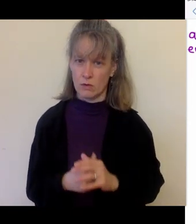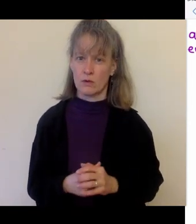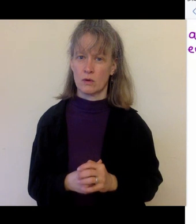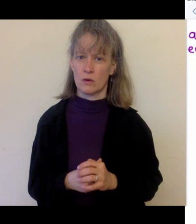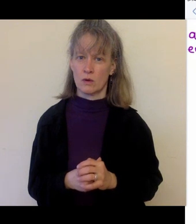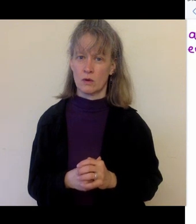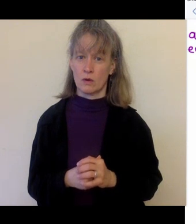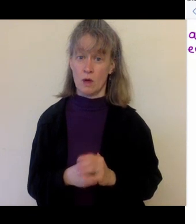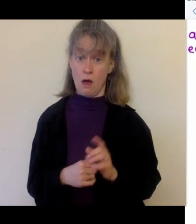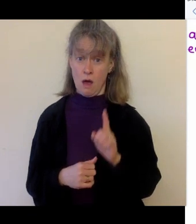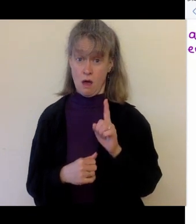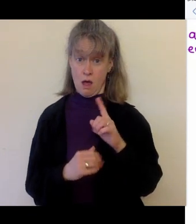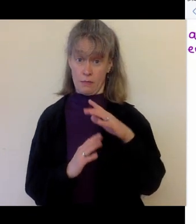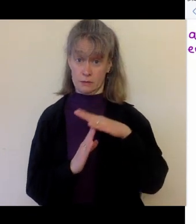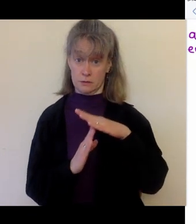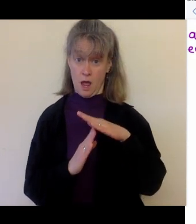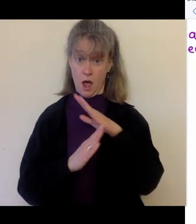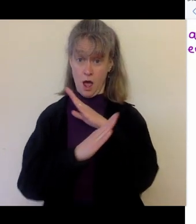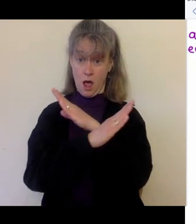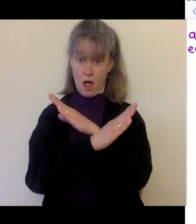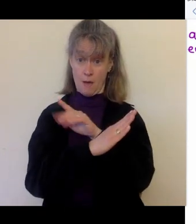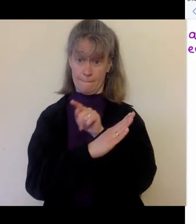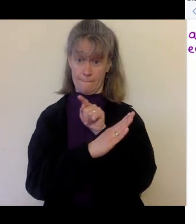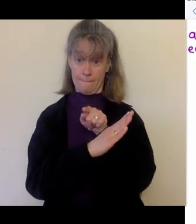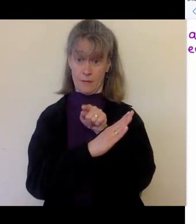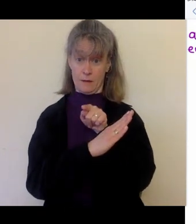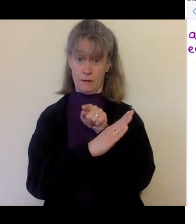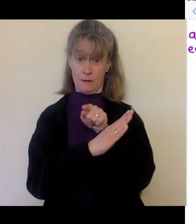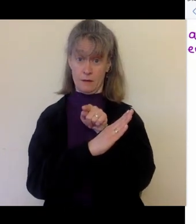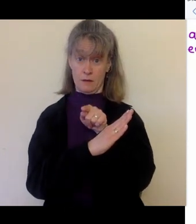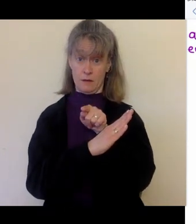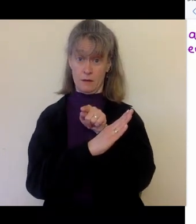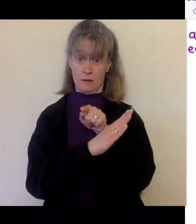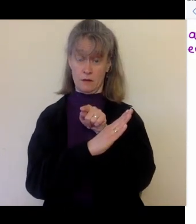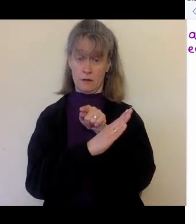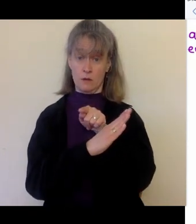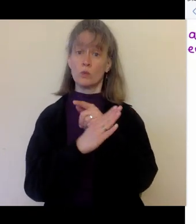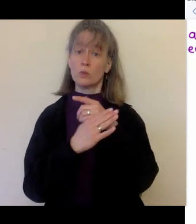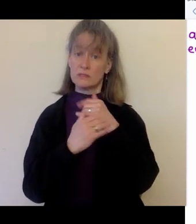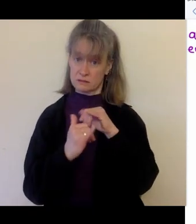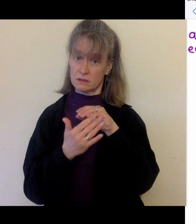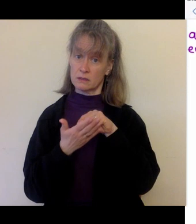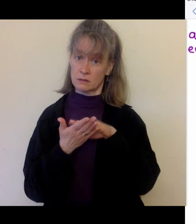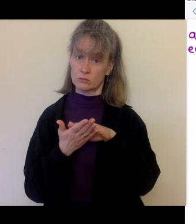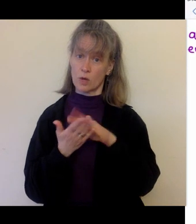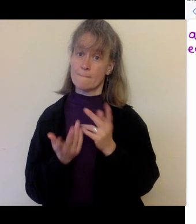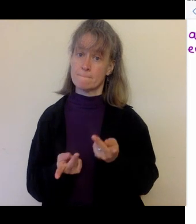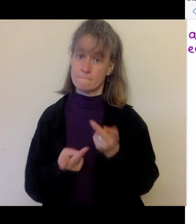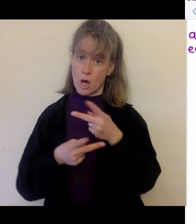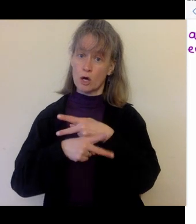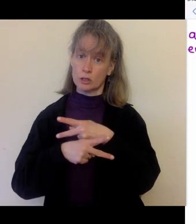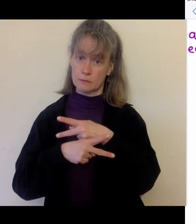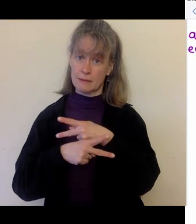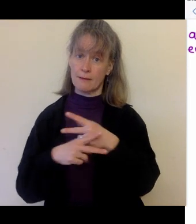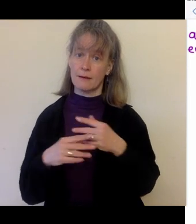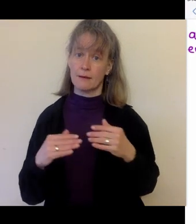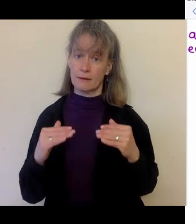On the top of our diamond puzzle, we're still going to say multiply